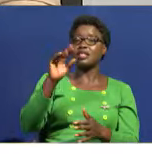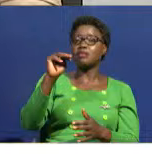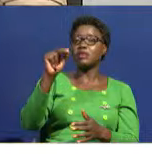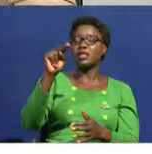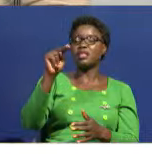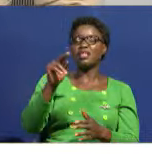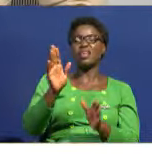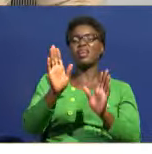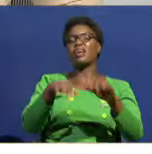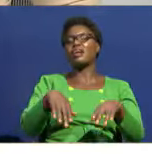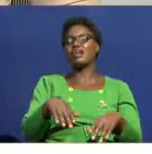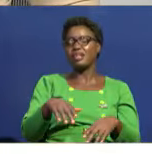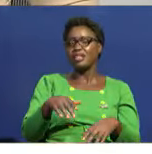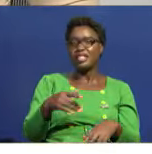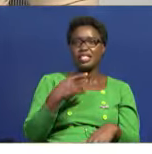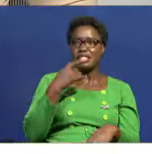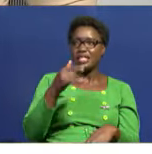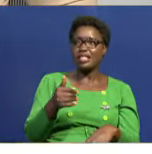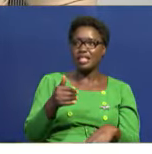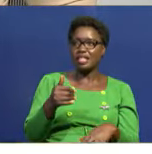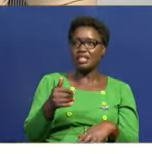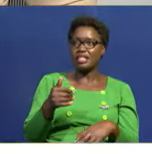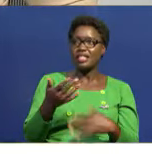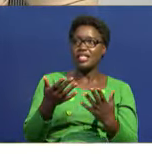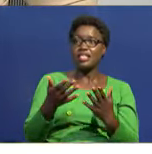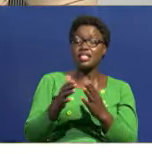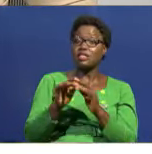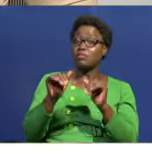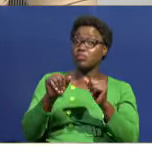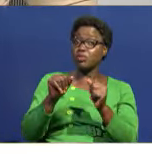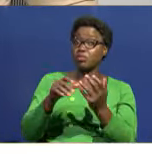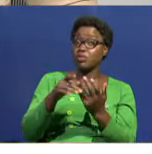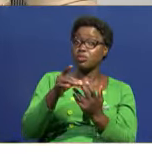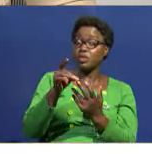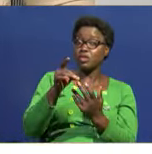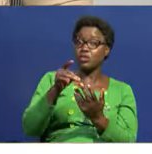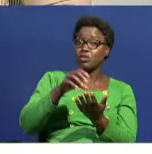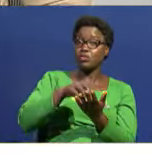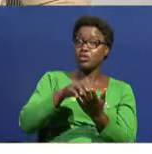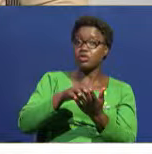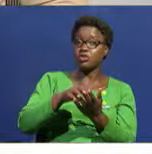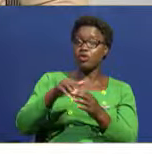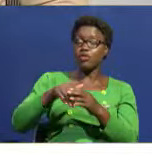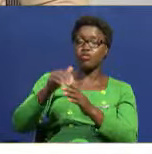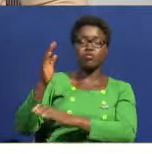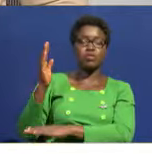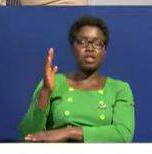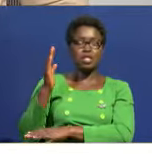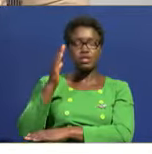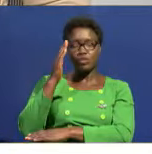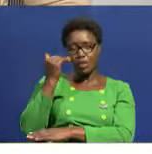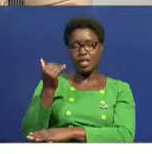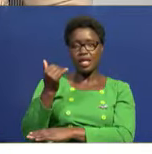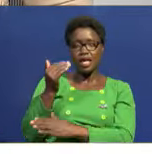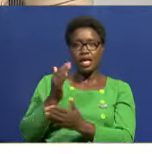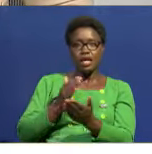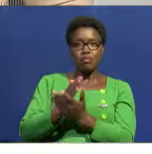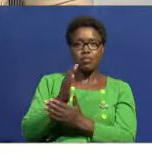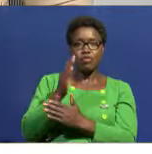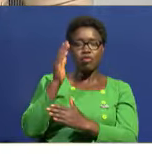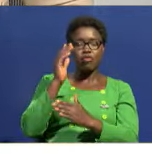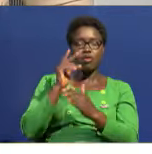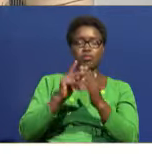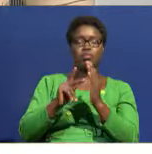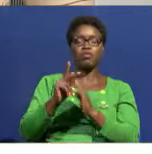dismissed claims he is angling to be nominated to the position of Interior CS following the approval of